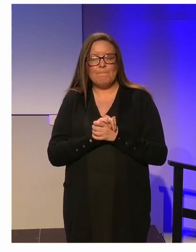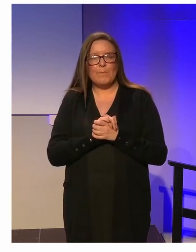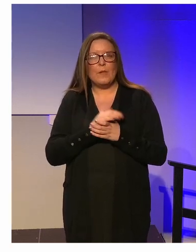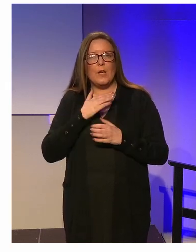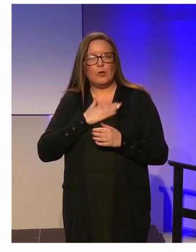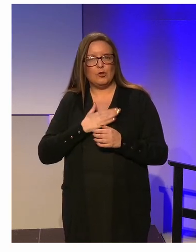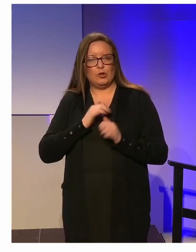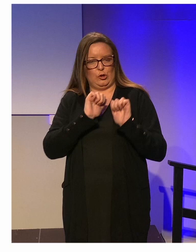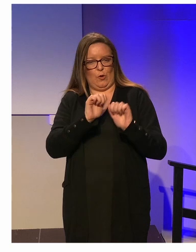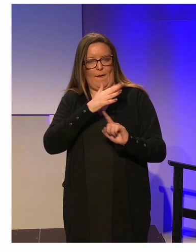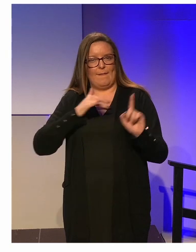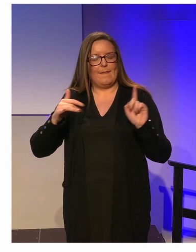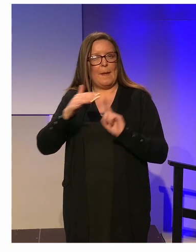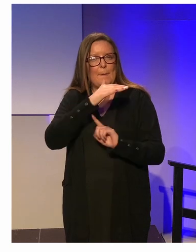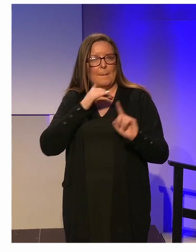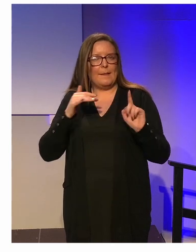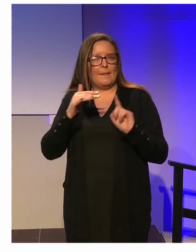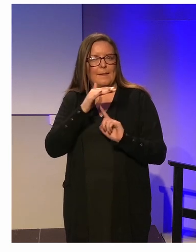in your environment. It's not